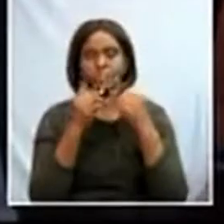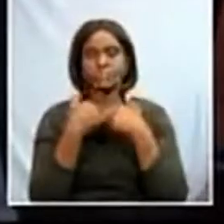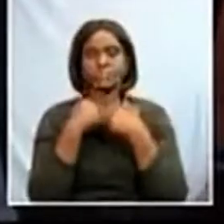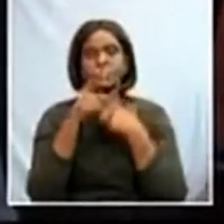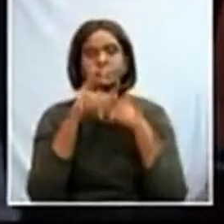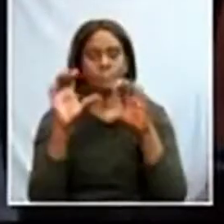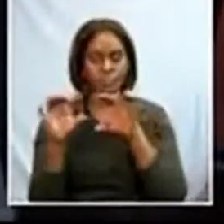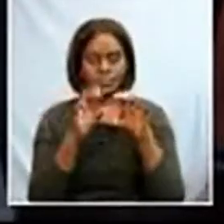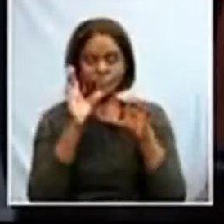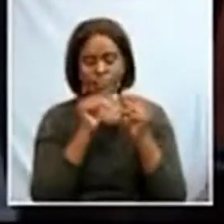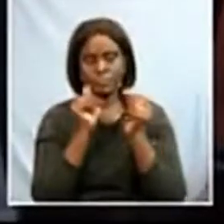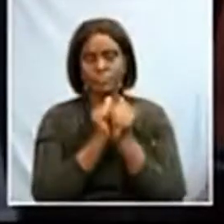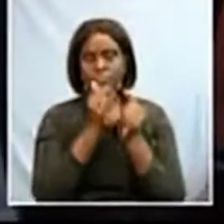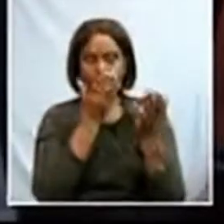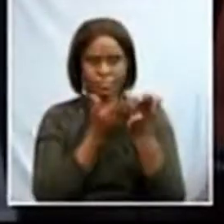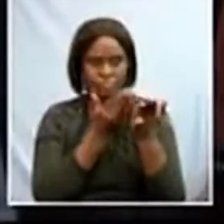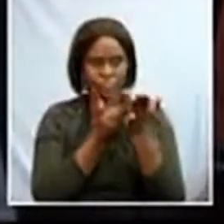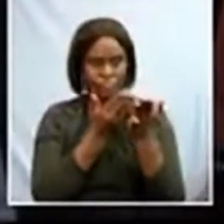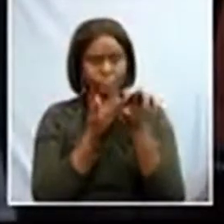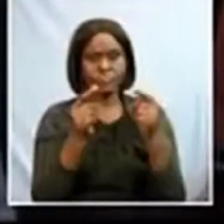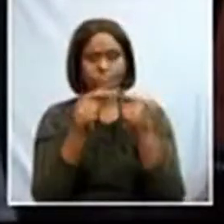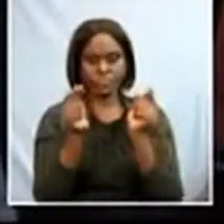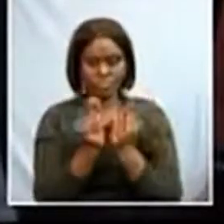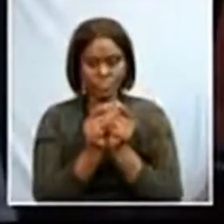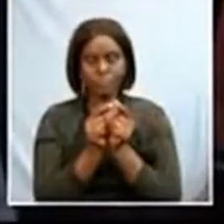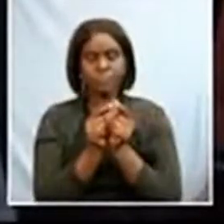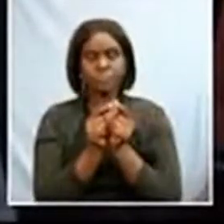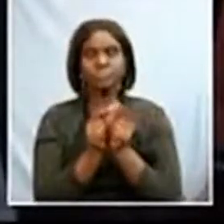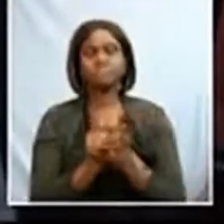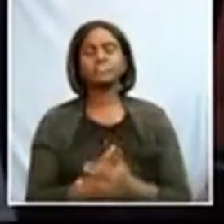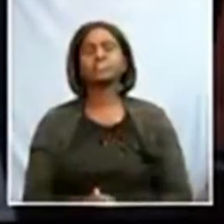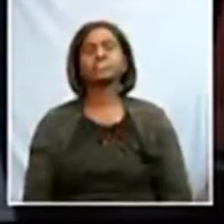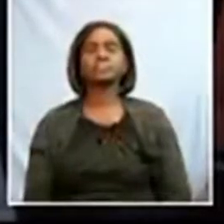had with this defaulter?